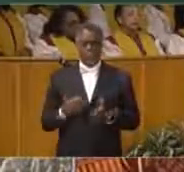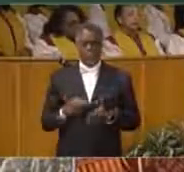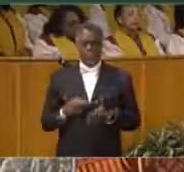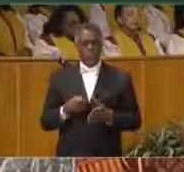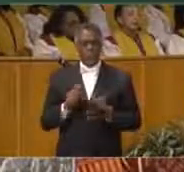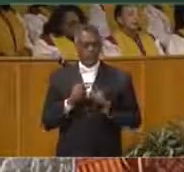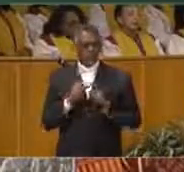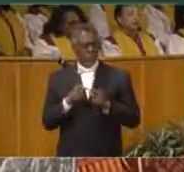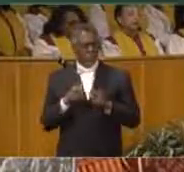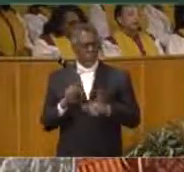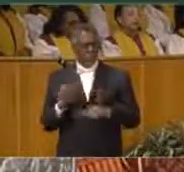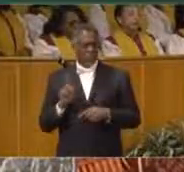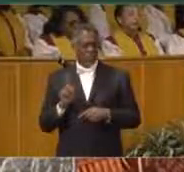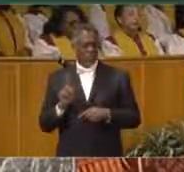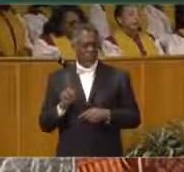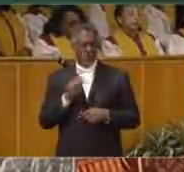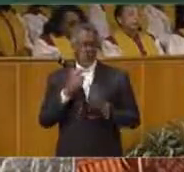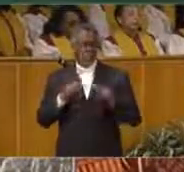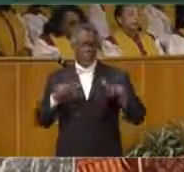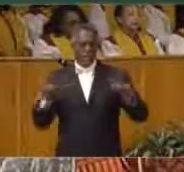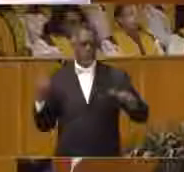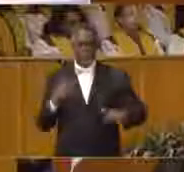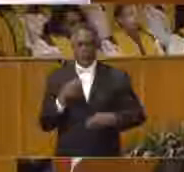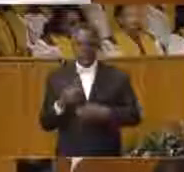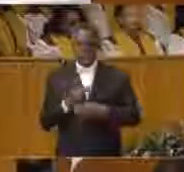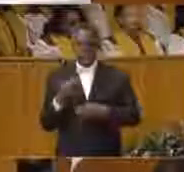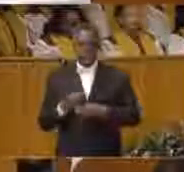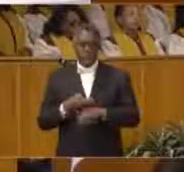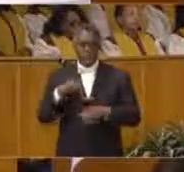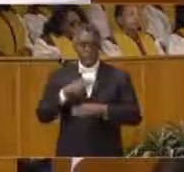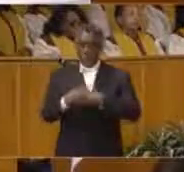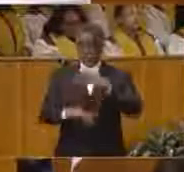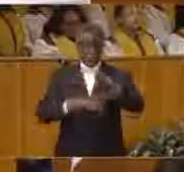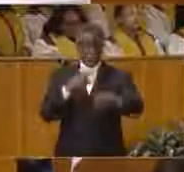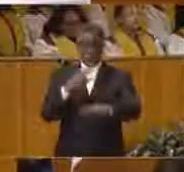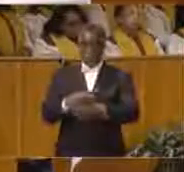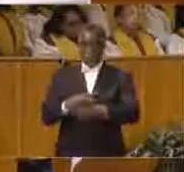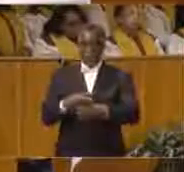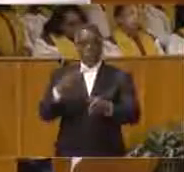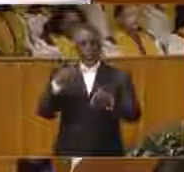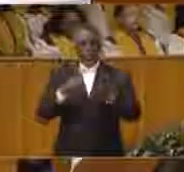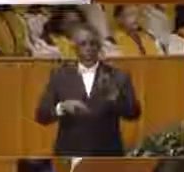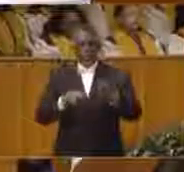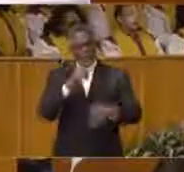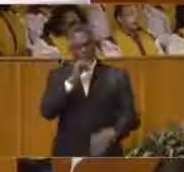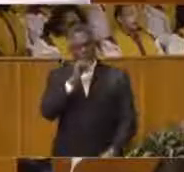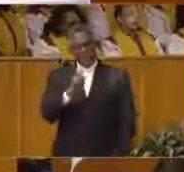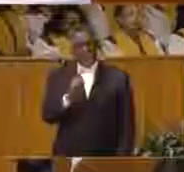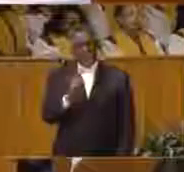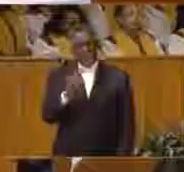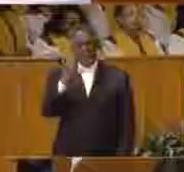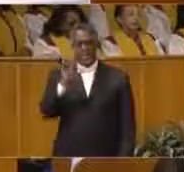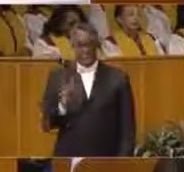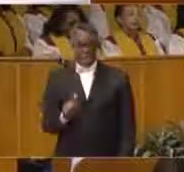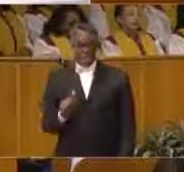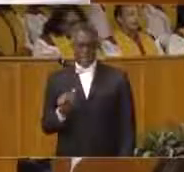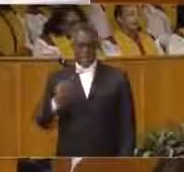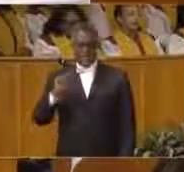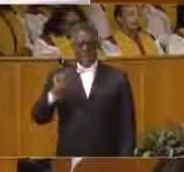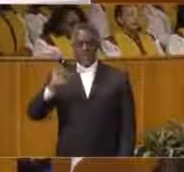Where does that word come from? That is not language we use in the world. What is a